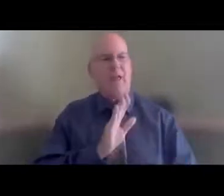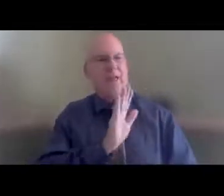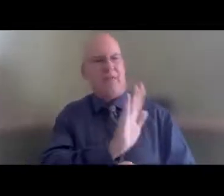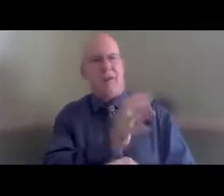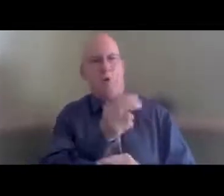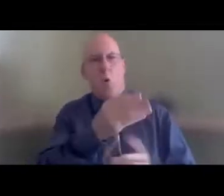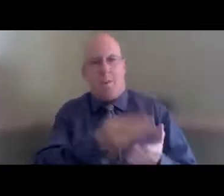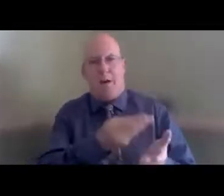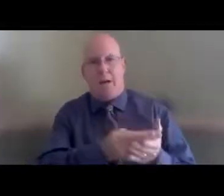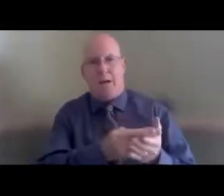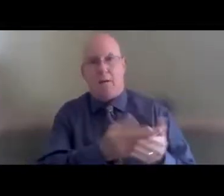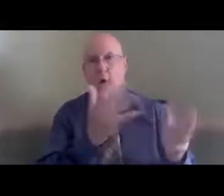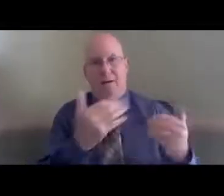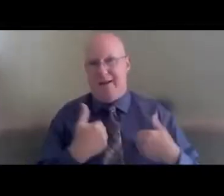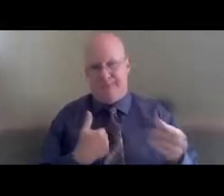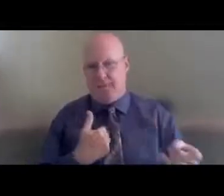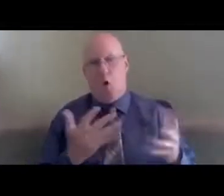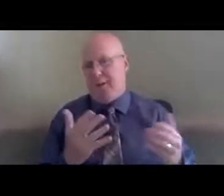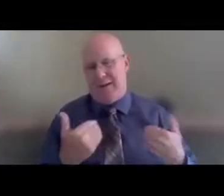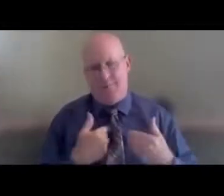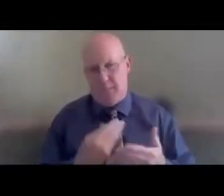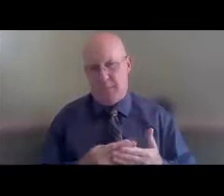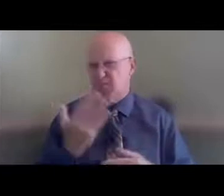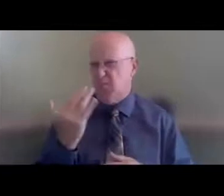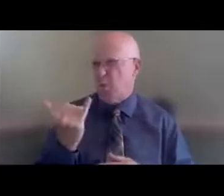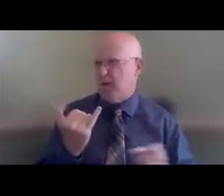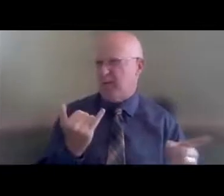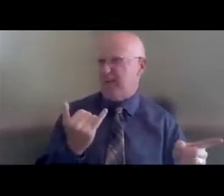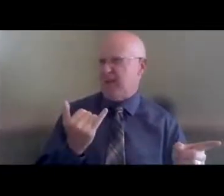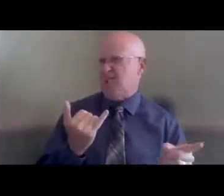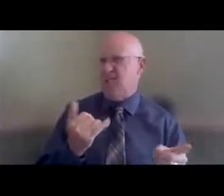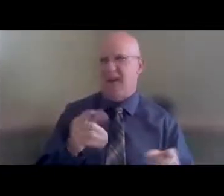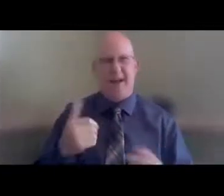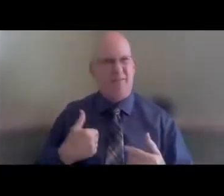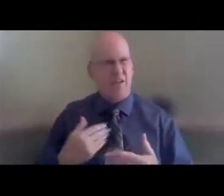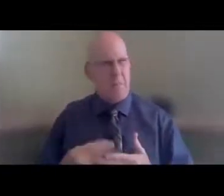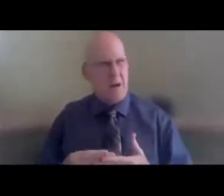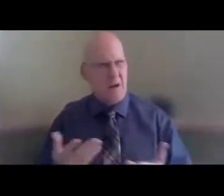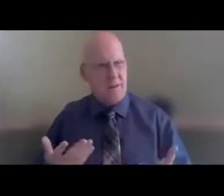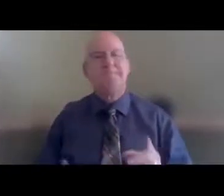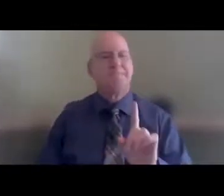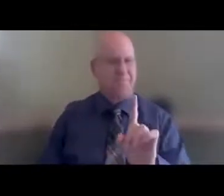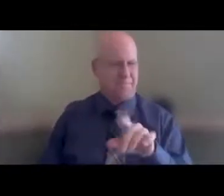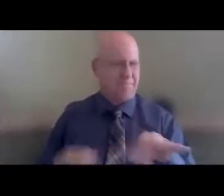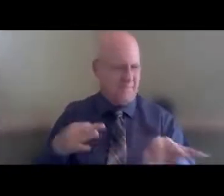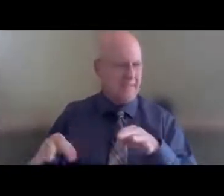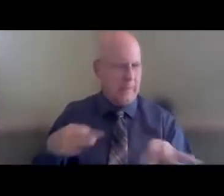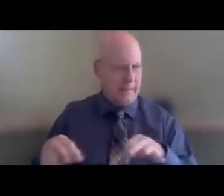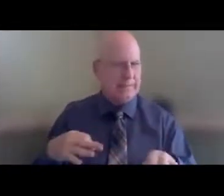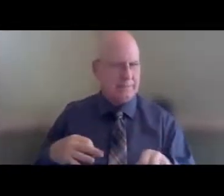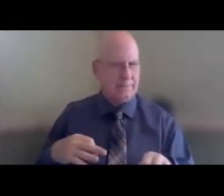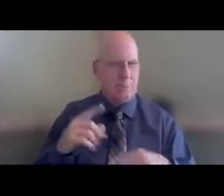beneficiary's money already. Well, why would the beneficiary have some money? Well, we're going to talk about that when we get to